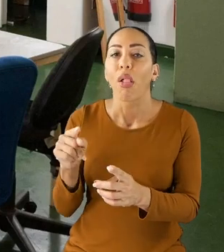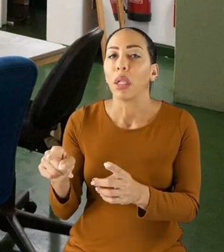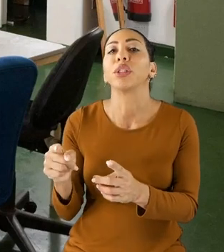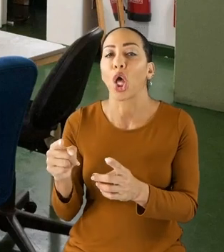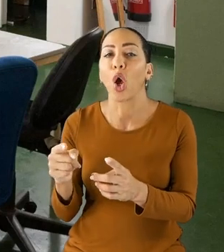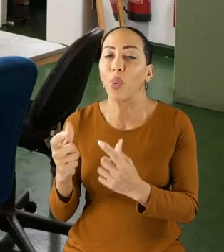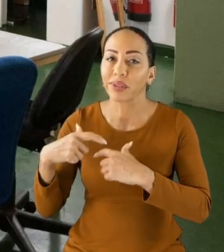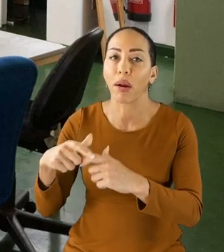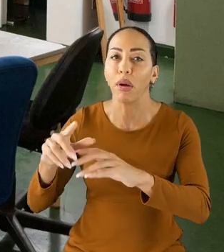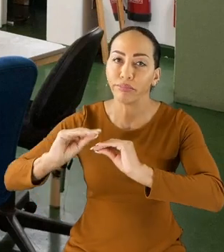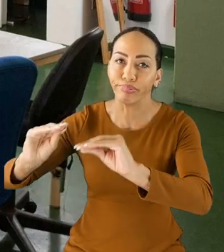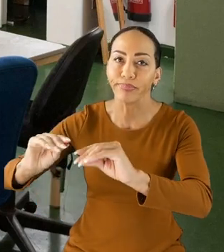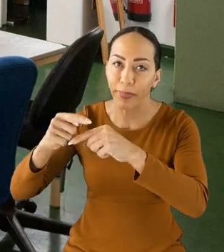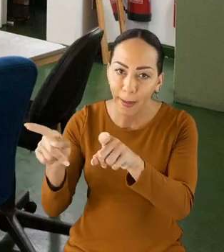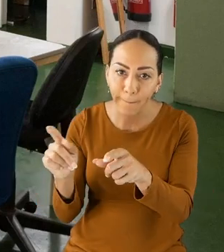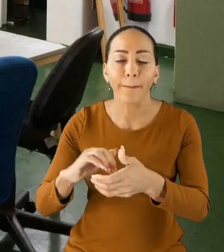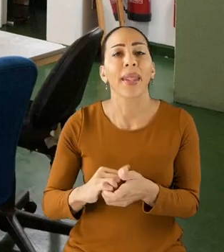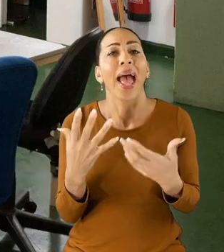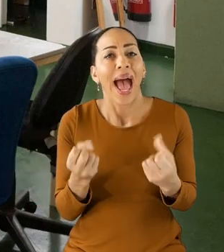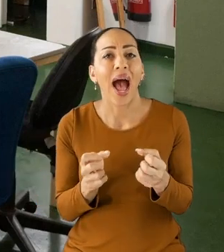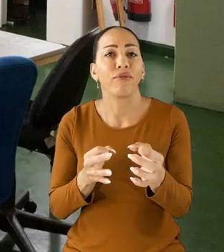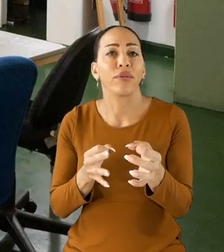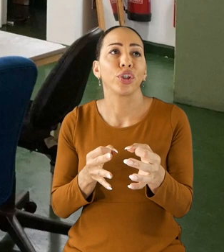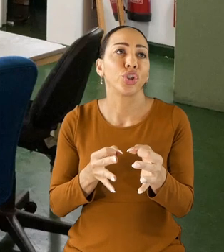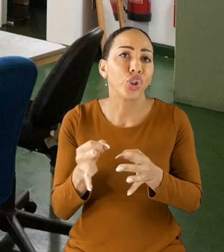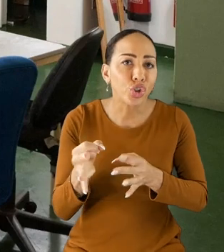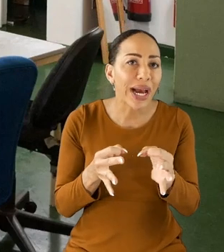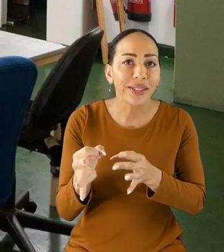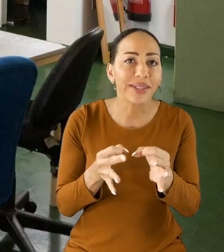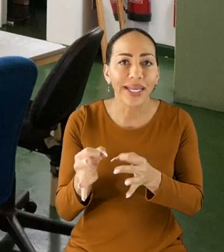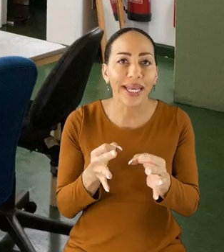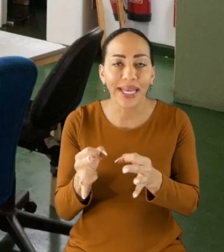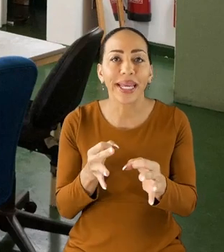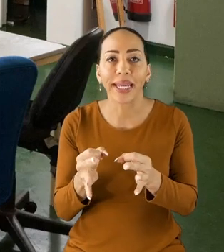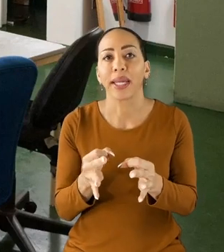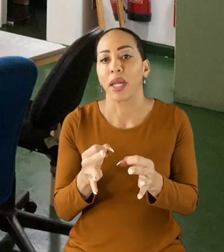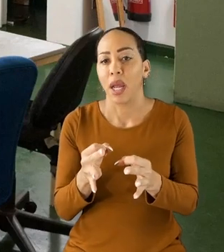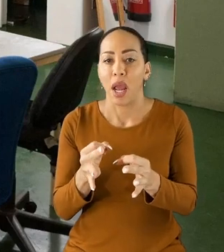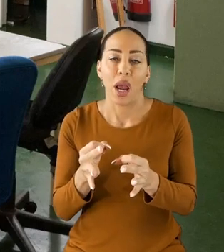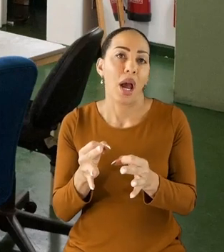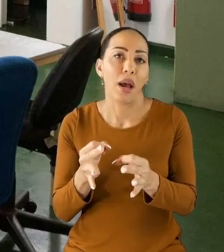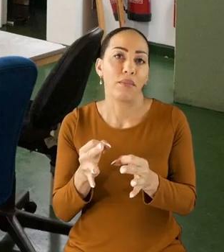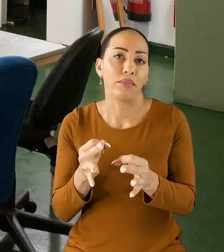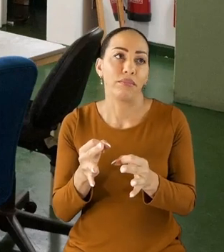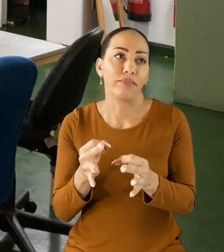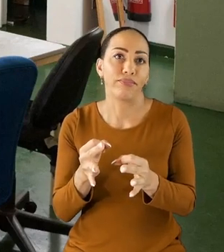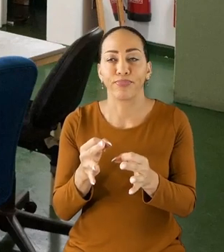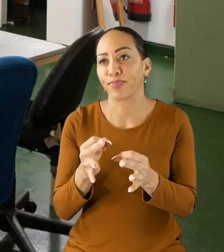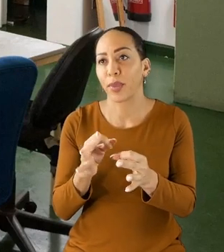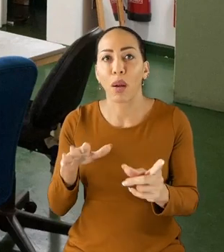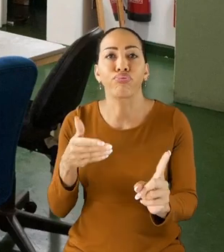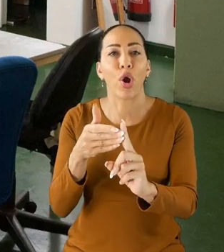to take quite a strategic approach to the reviews that we do. So we